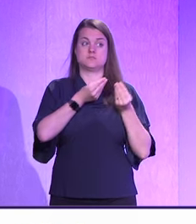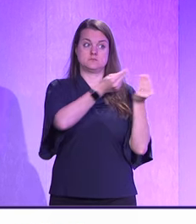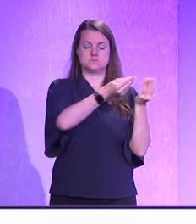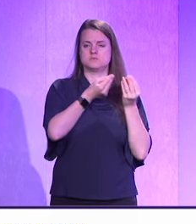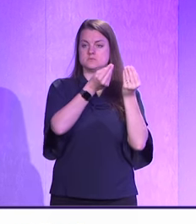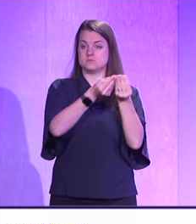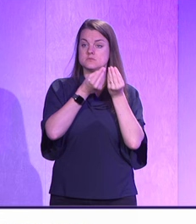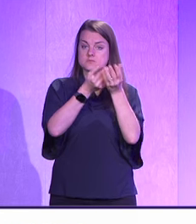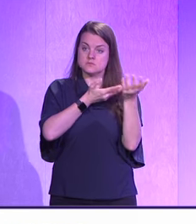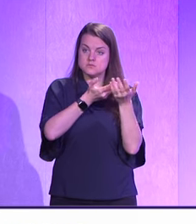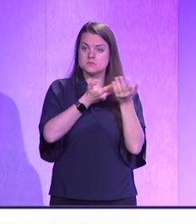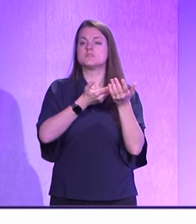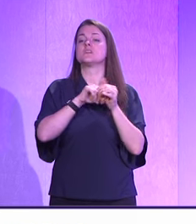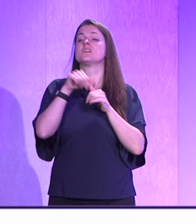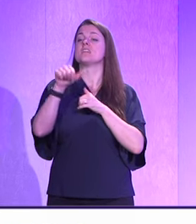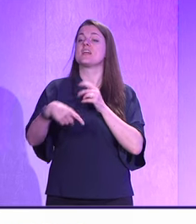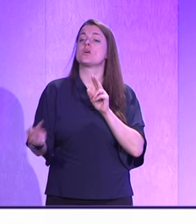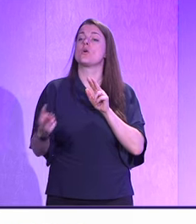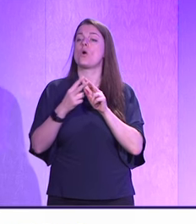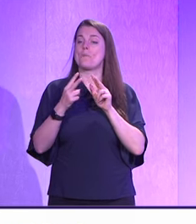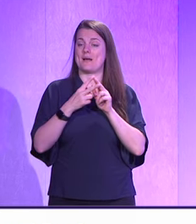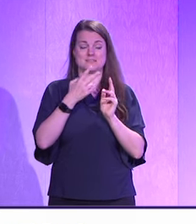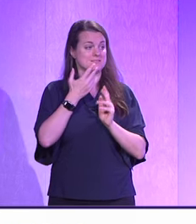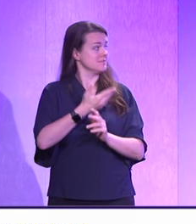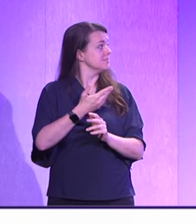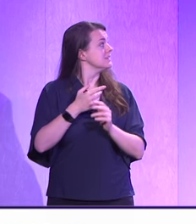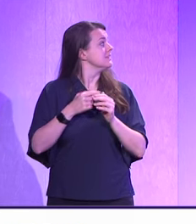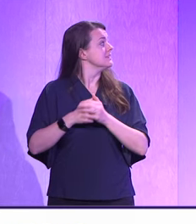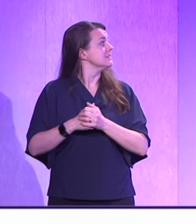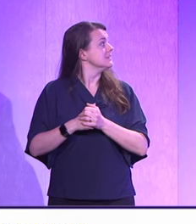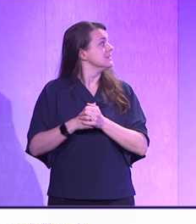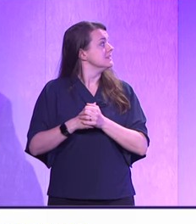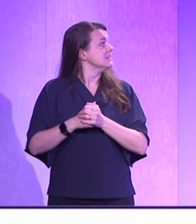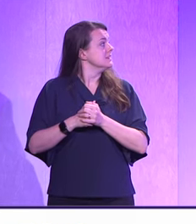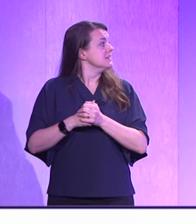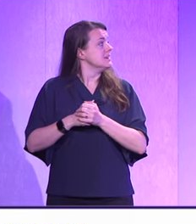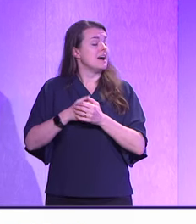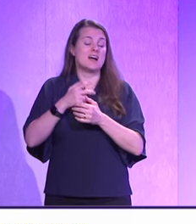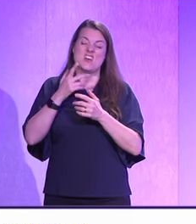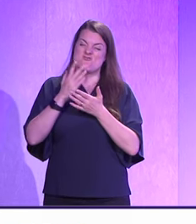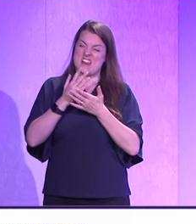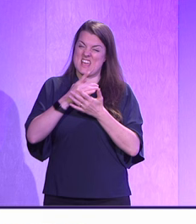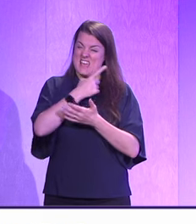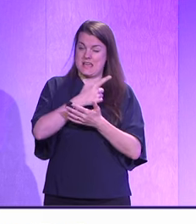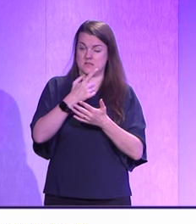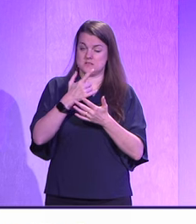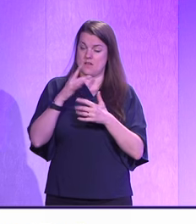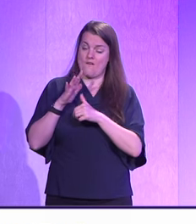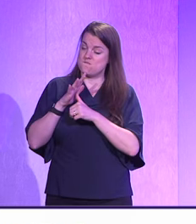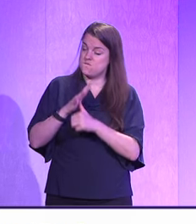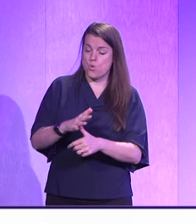And we got in touch with Gene Kim, author of Phoenix Project and DevOps Handbook and so on and so on and so on. He's like basically a force of